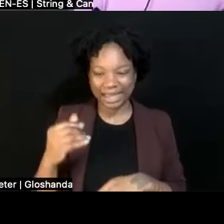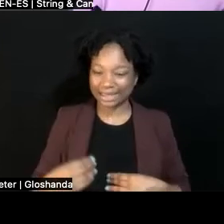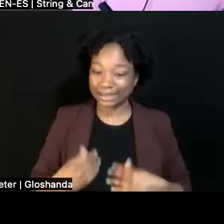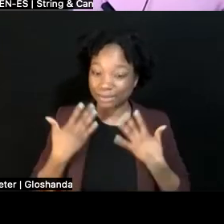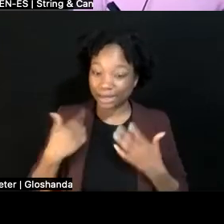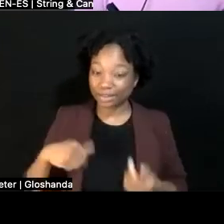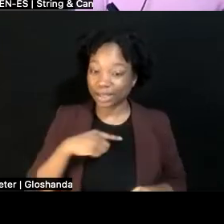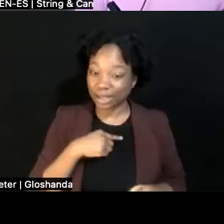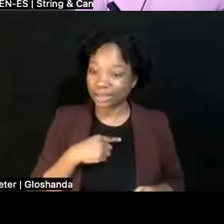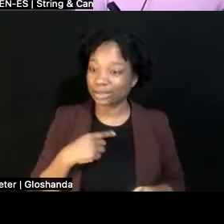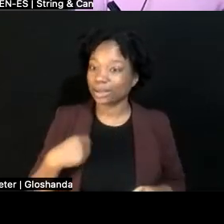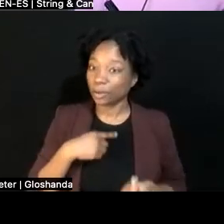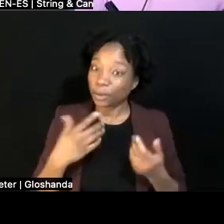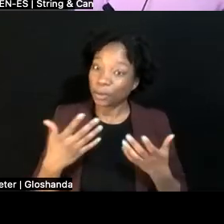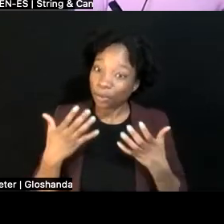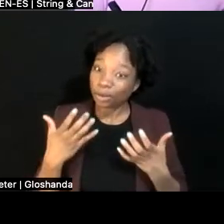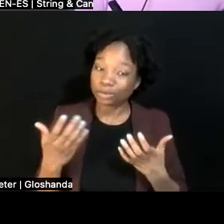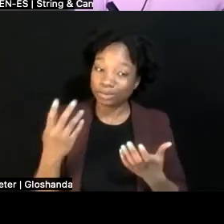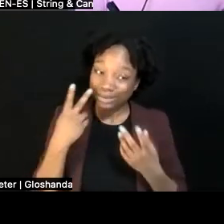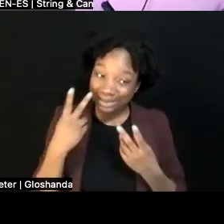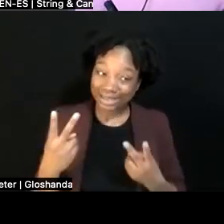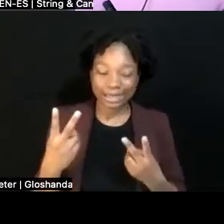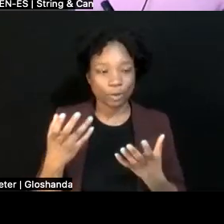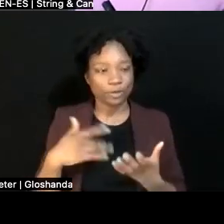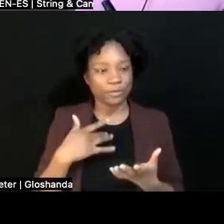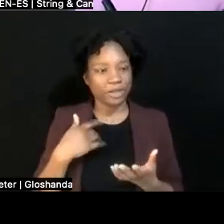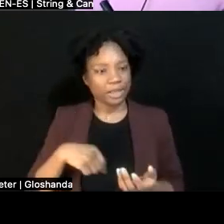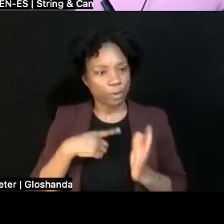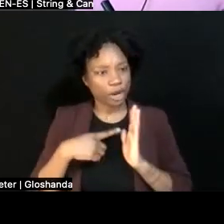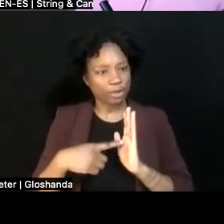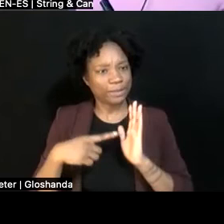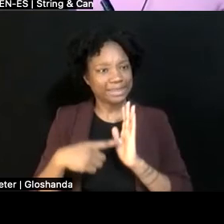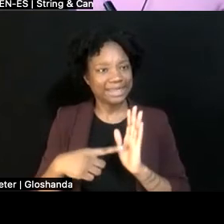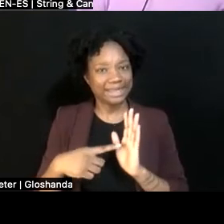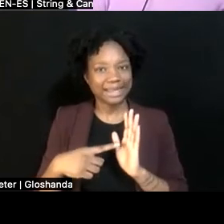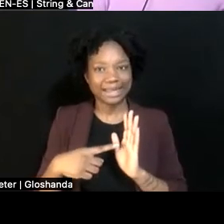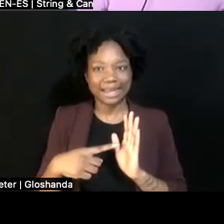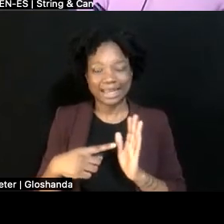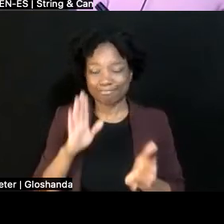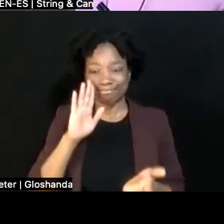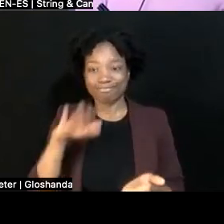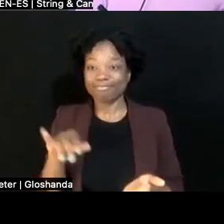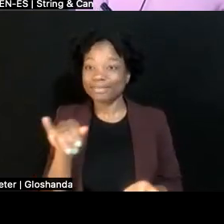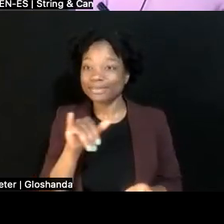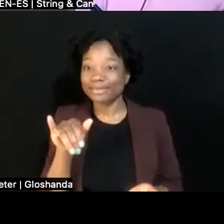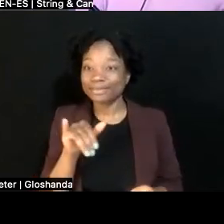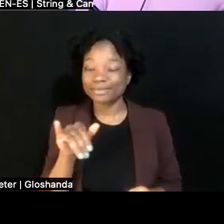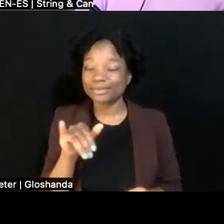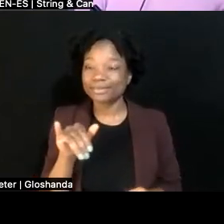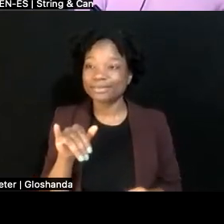us, and we want to see, we want to feel represented. And you know, it's like with